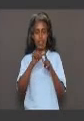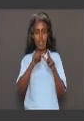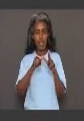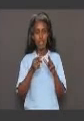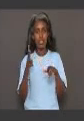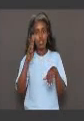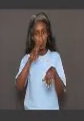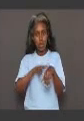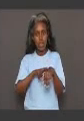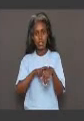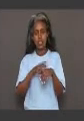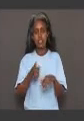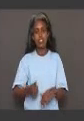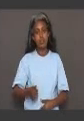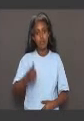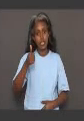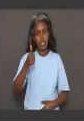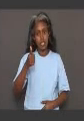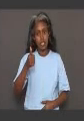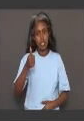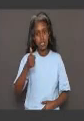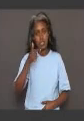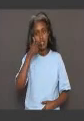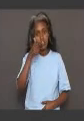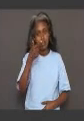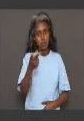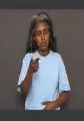twice the measure, it will be